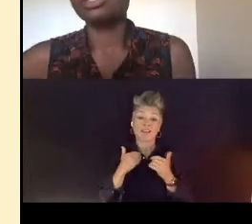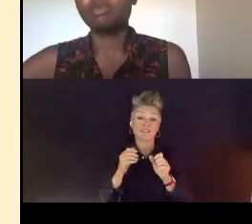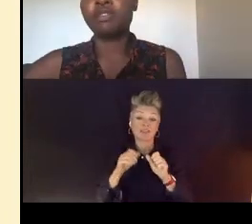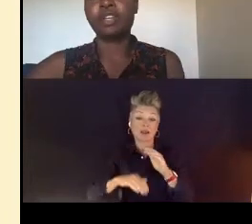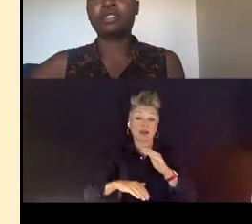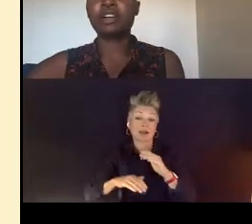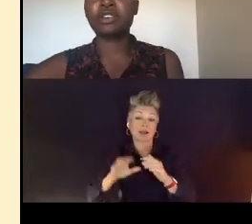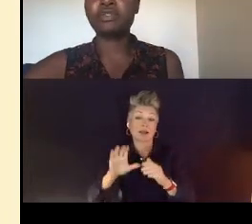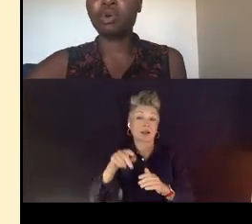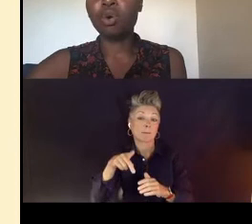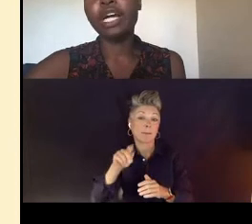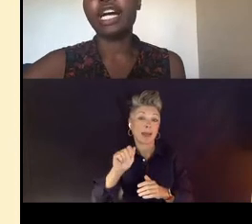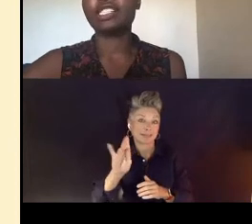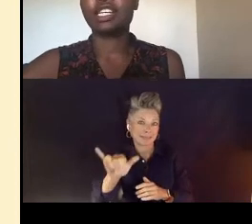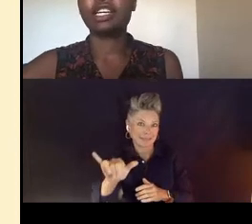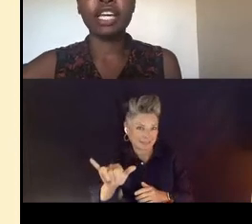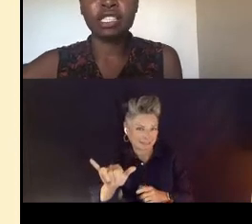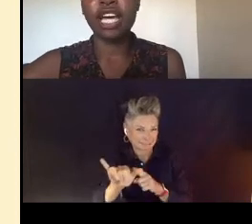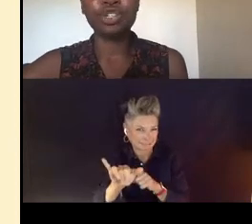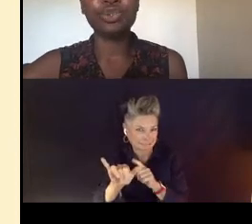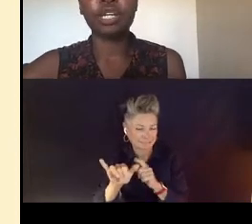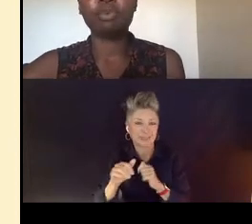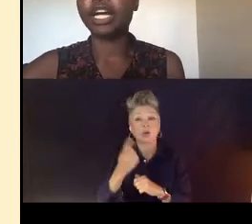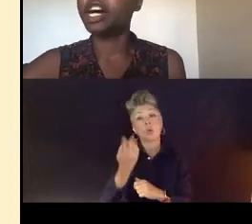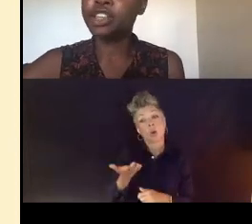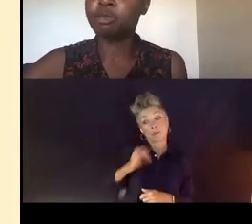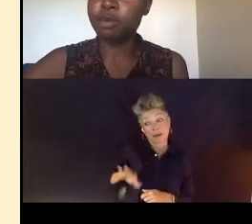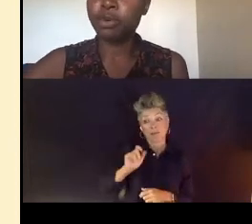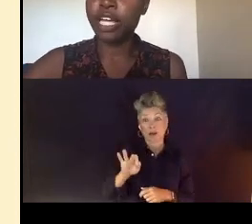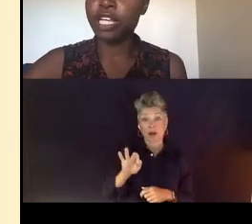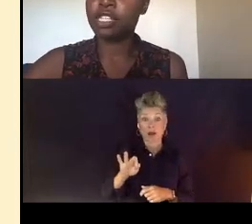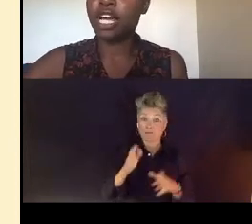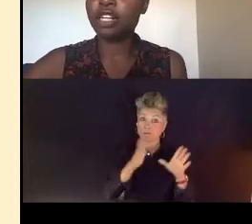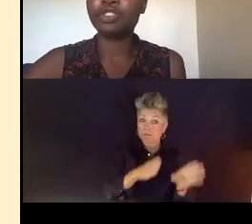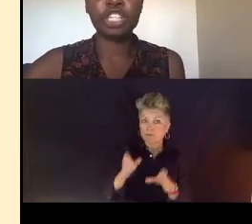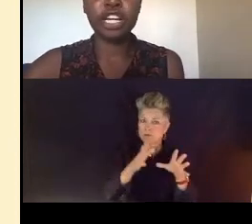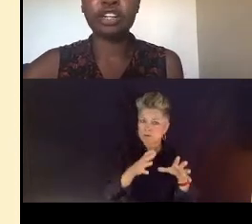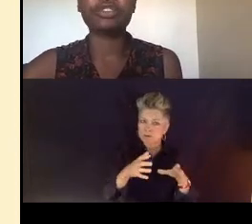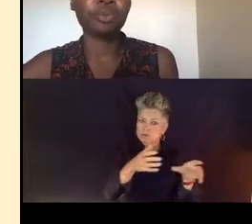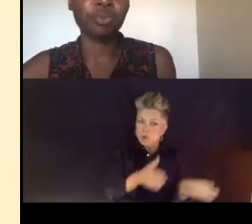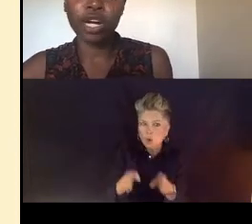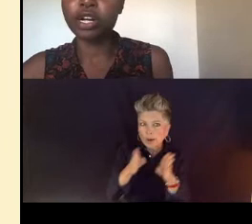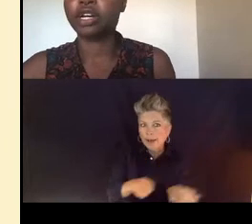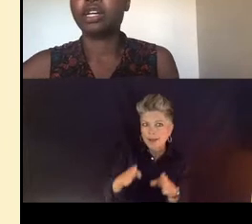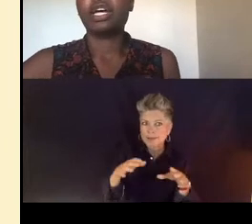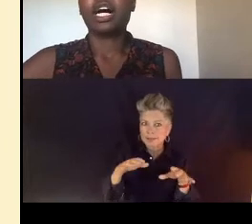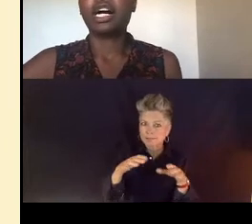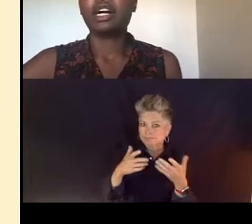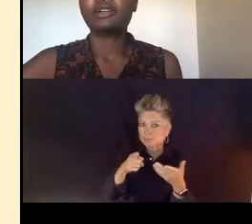one of the benefits of organizing is that you can bring other people in to kind of share the work.